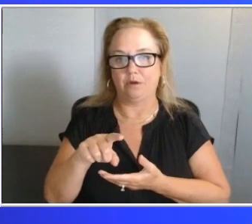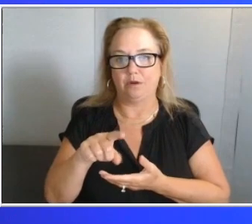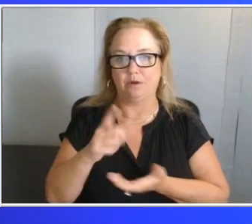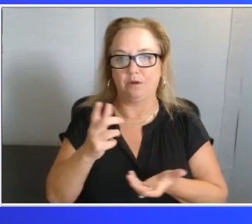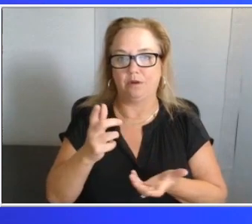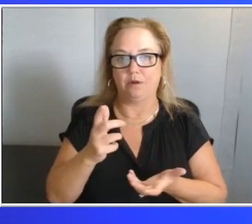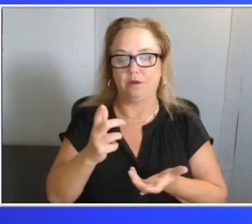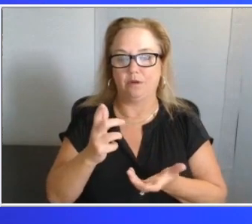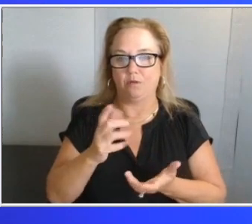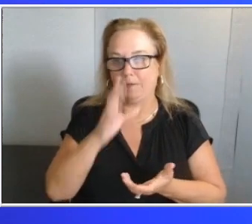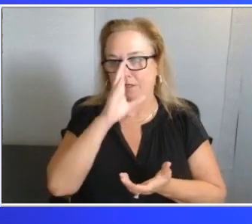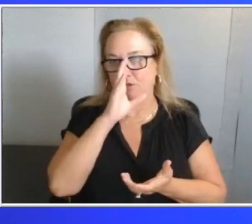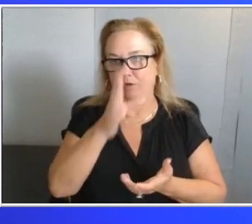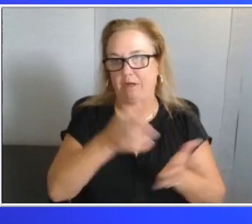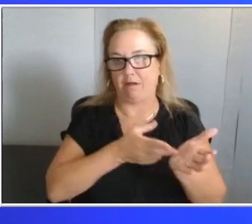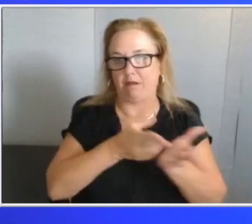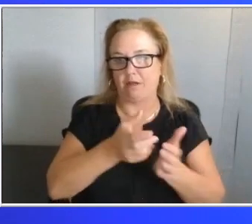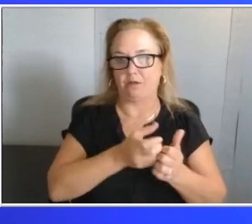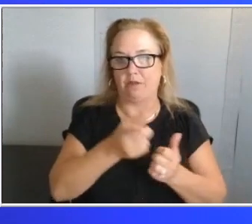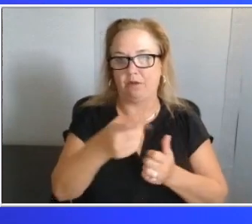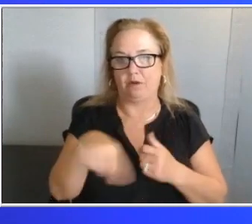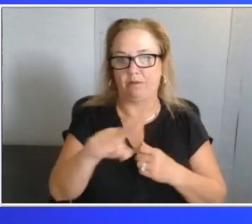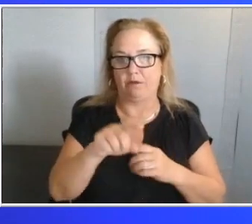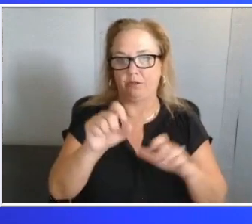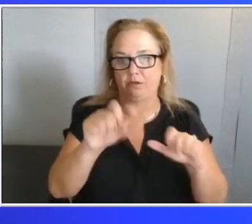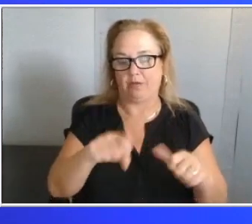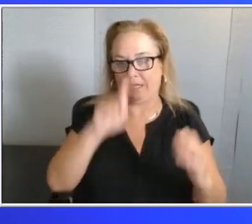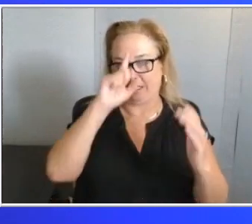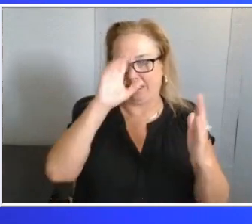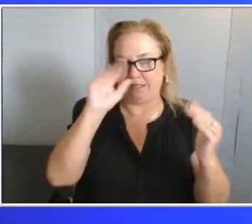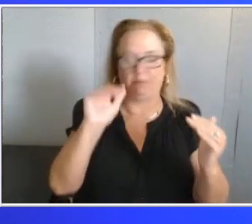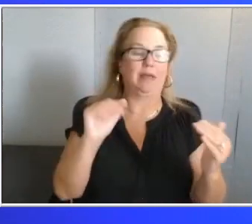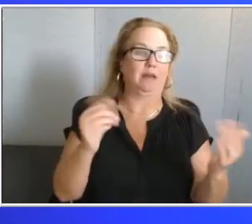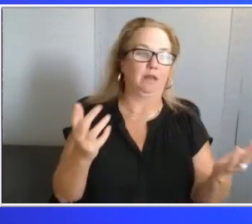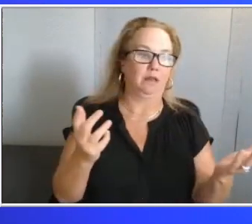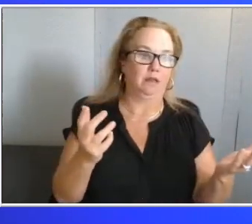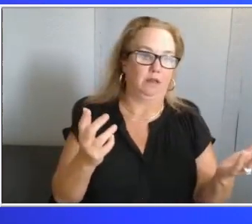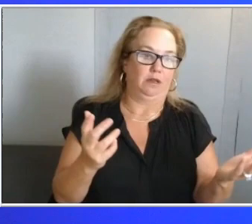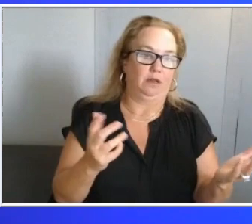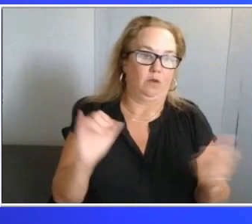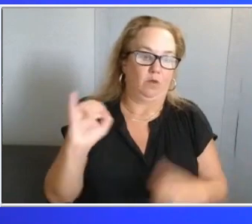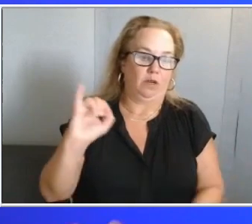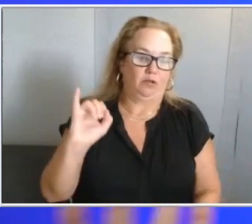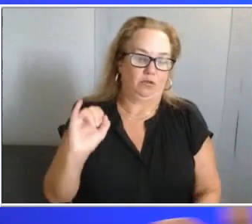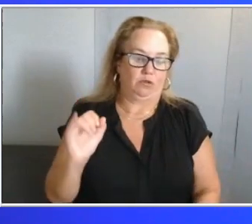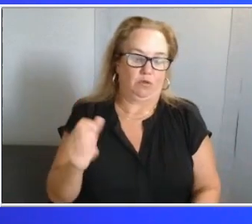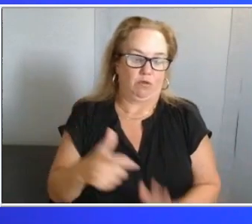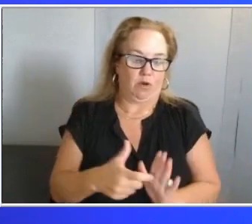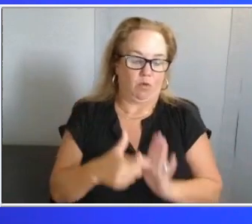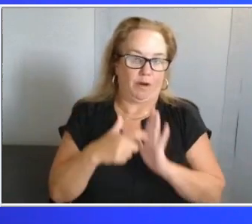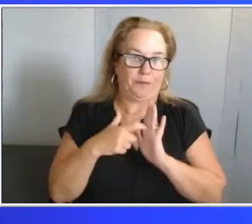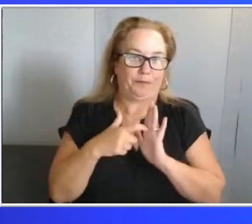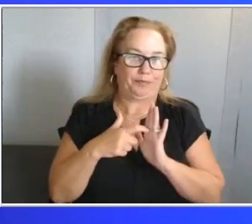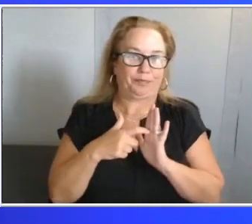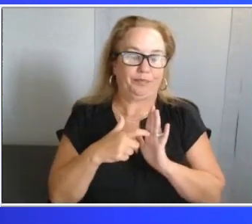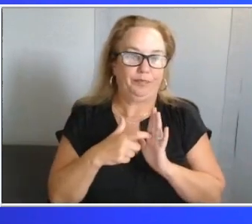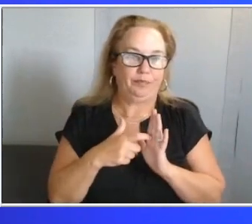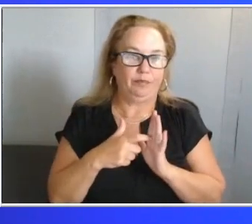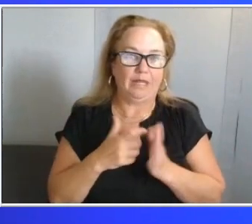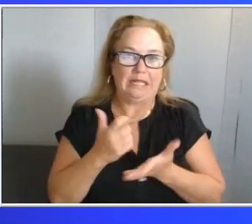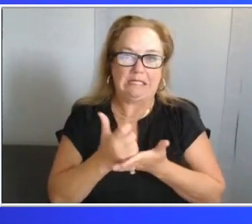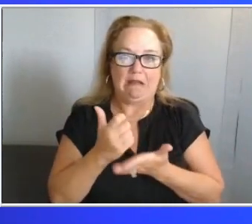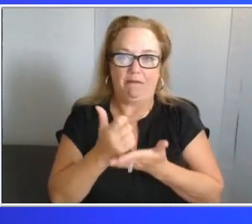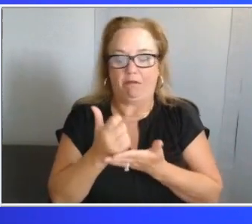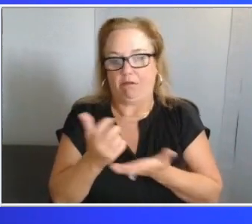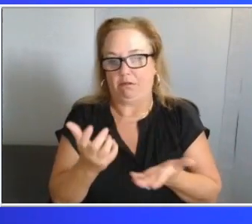pretty straightforward and honest with you about what you can expect and what insurance will require. So it's just helpful